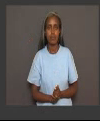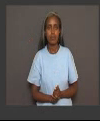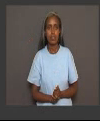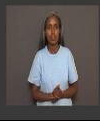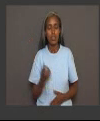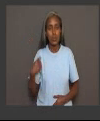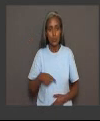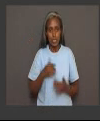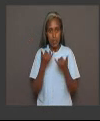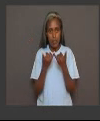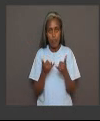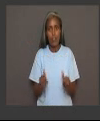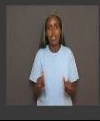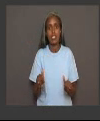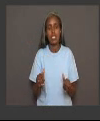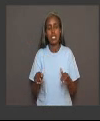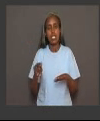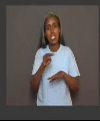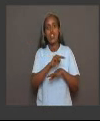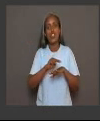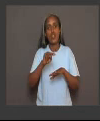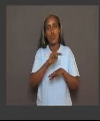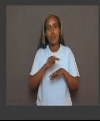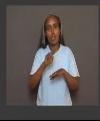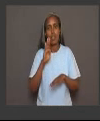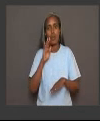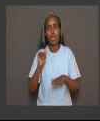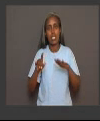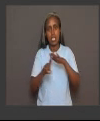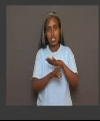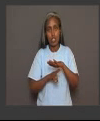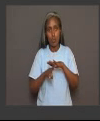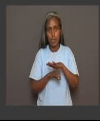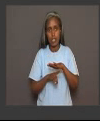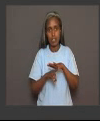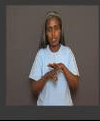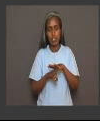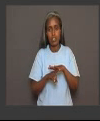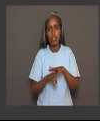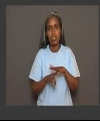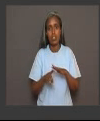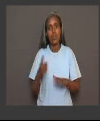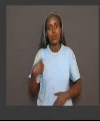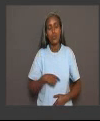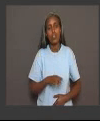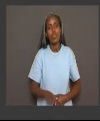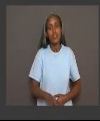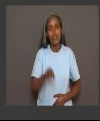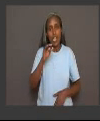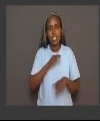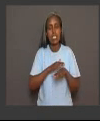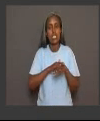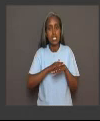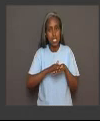When we divide the numerator by the denominator, we find the